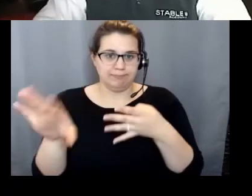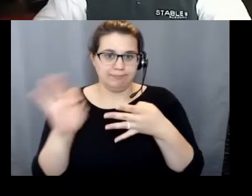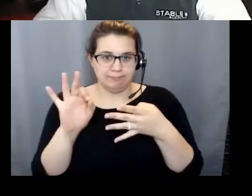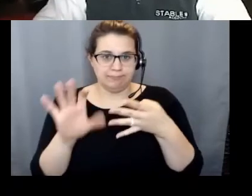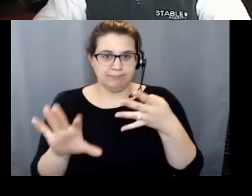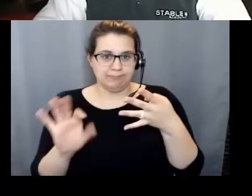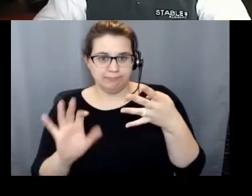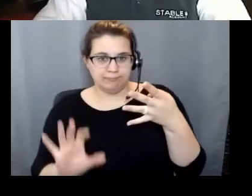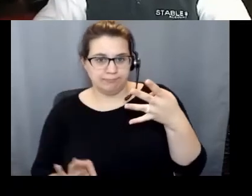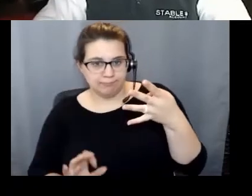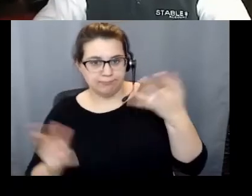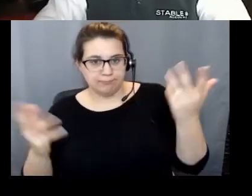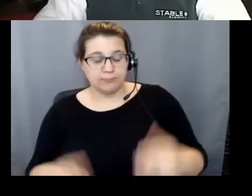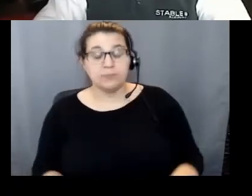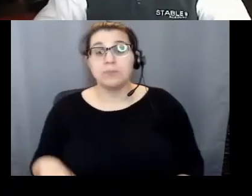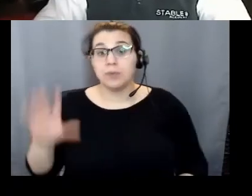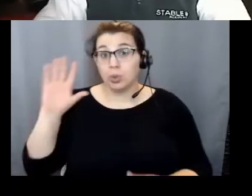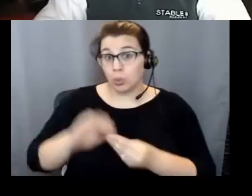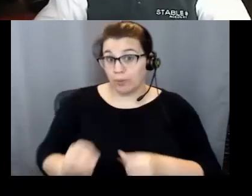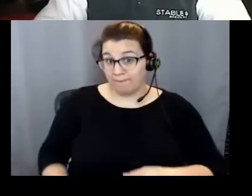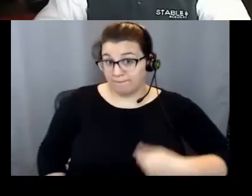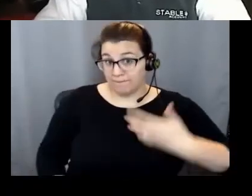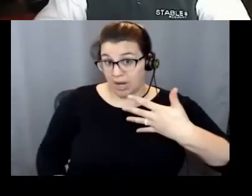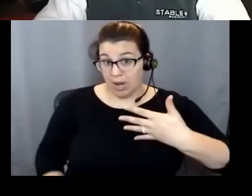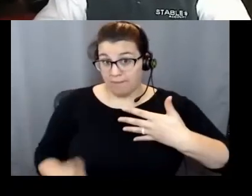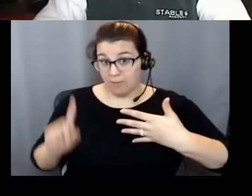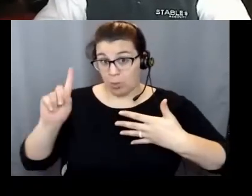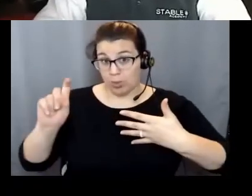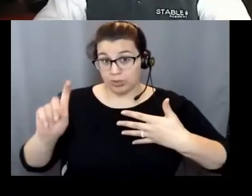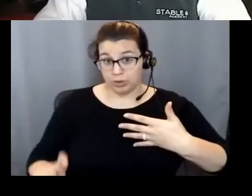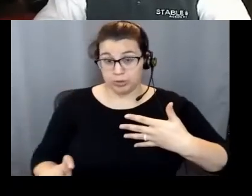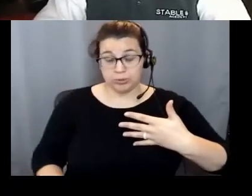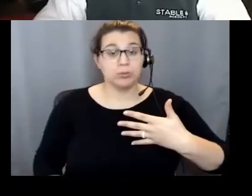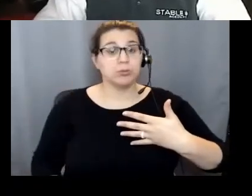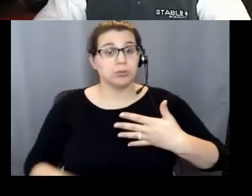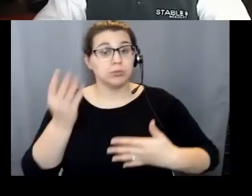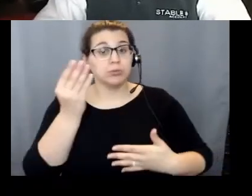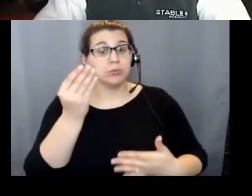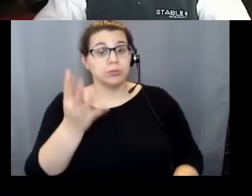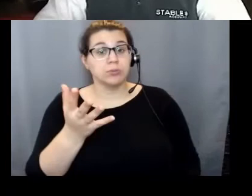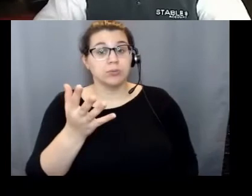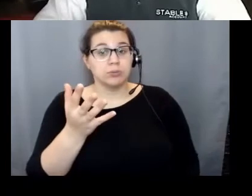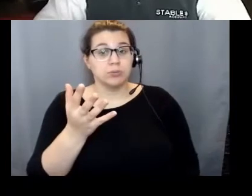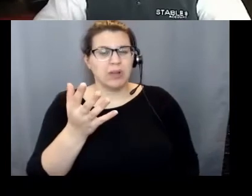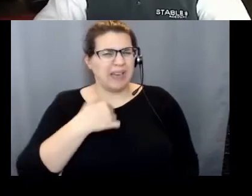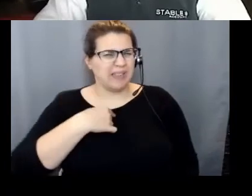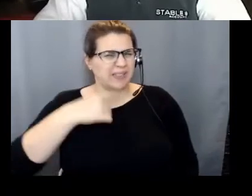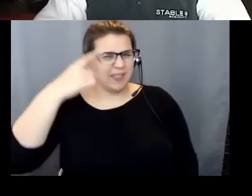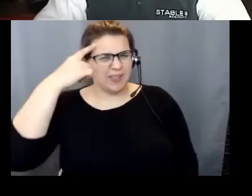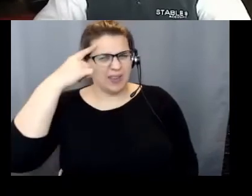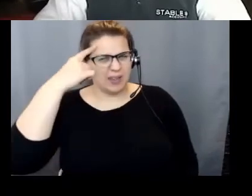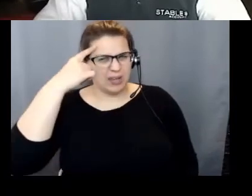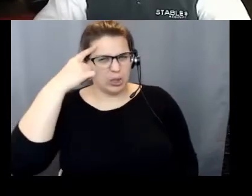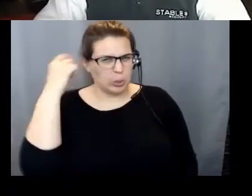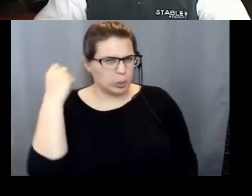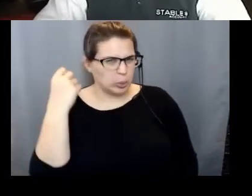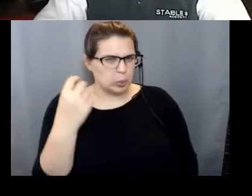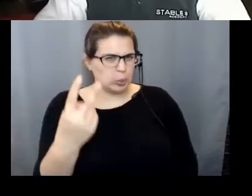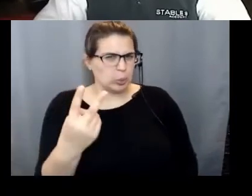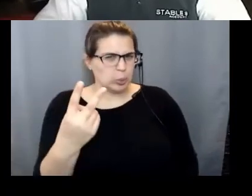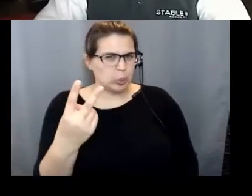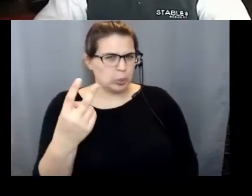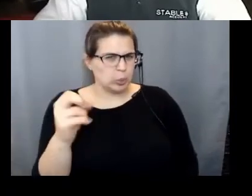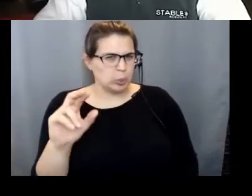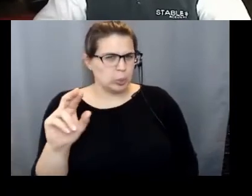5 questions, and I will tell you by way of information that I believe you only have to answer 2 or 3, I'm